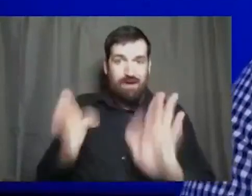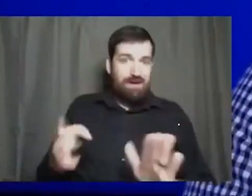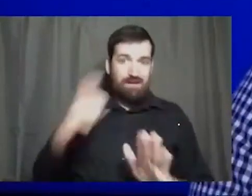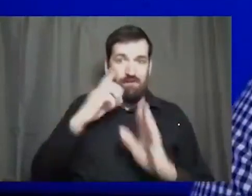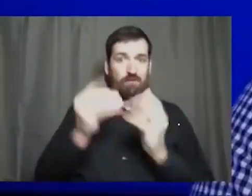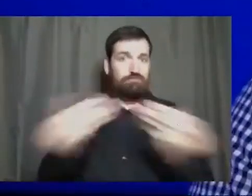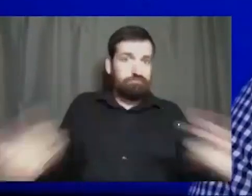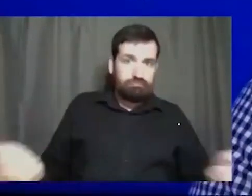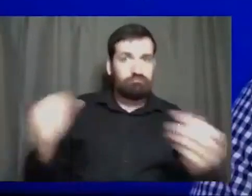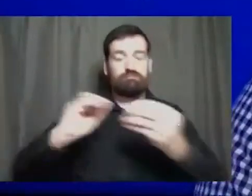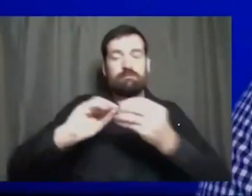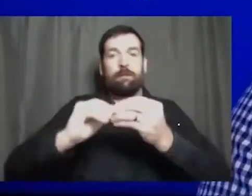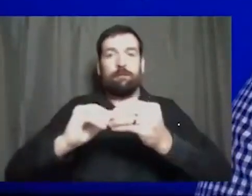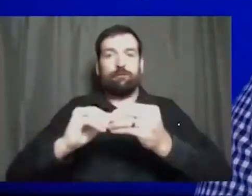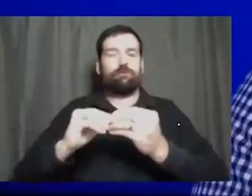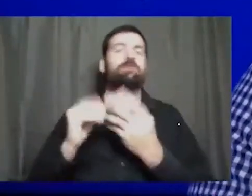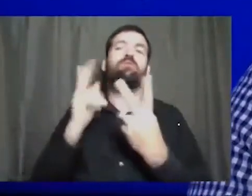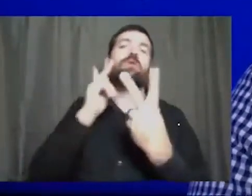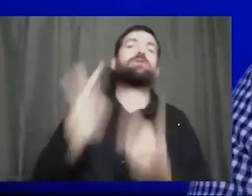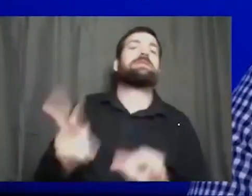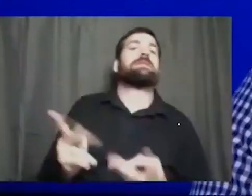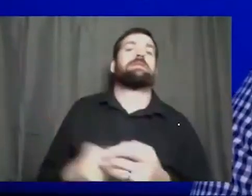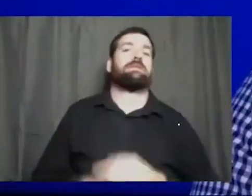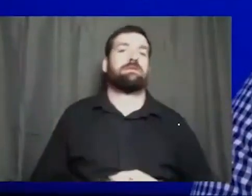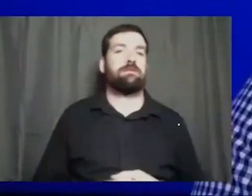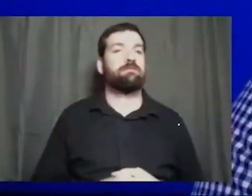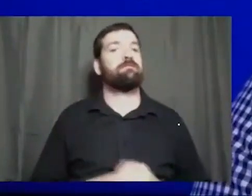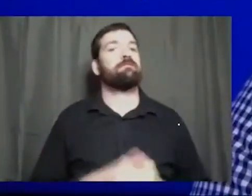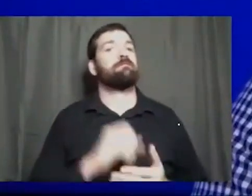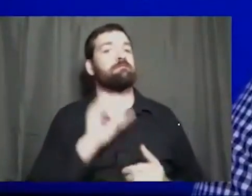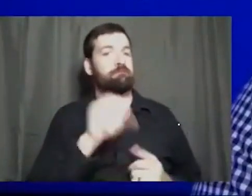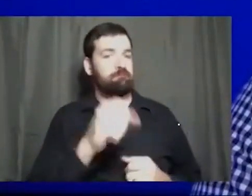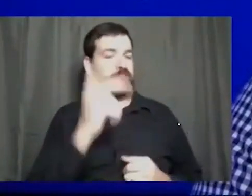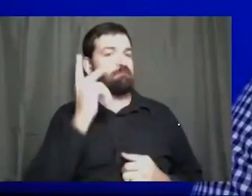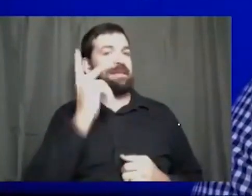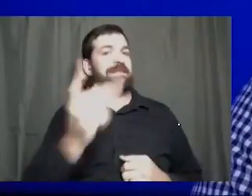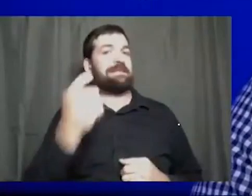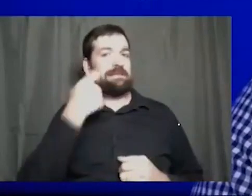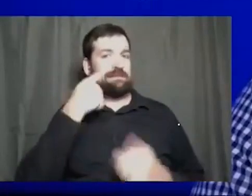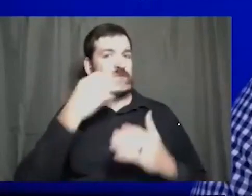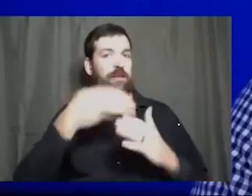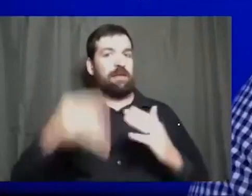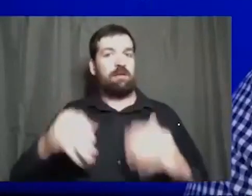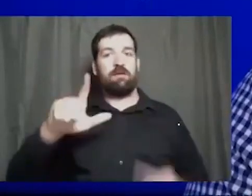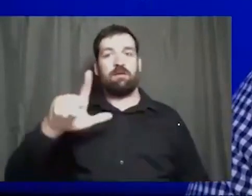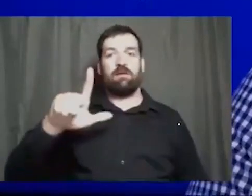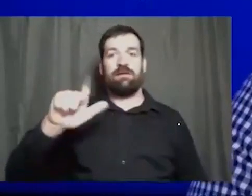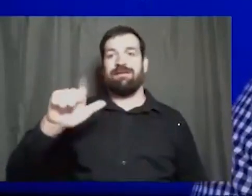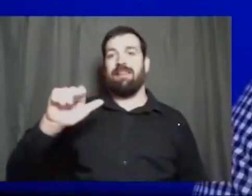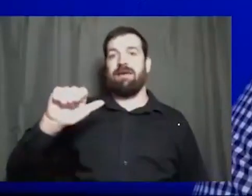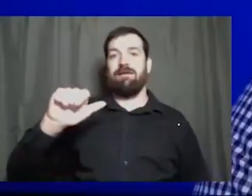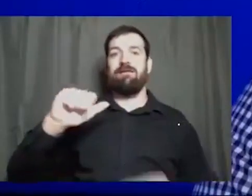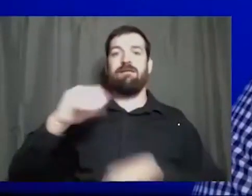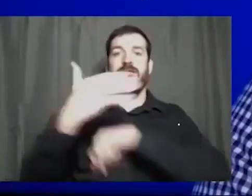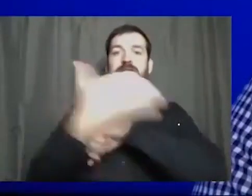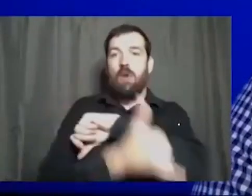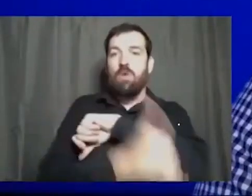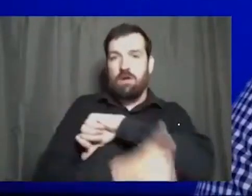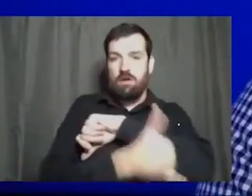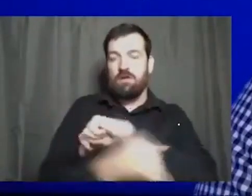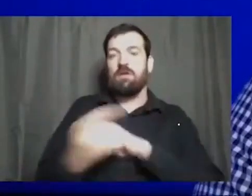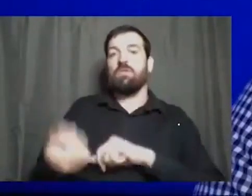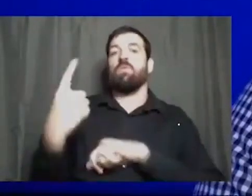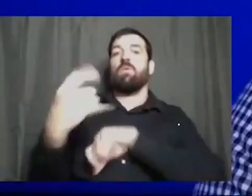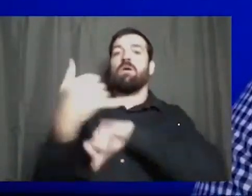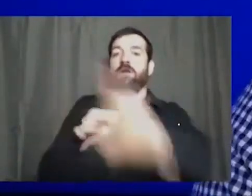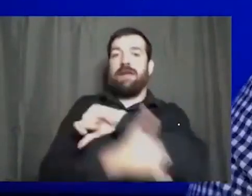what are your thoughts on that? Yeah, so we saw over the weekend, LA County was one of the first kind of large counties to take a